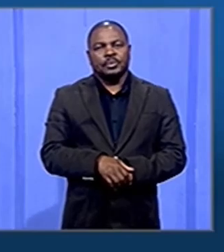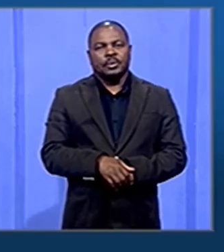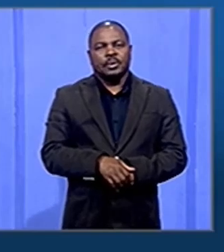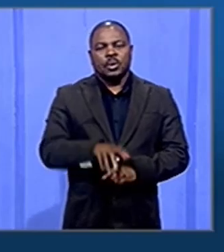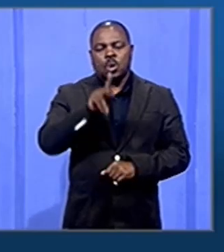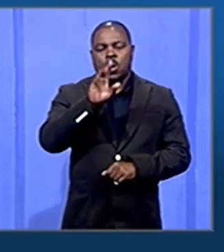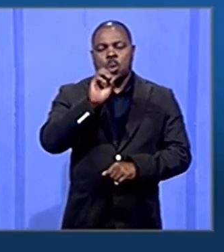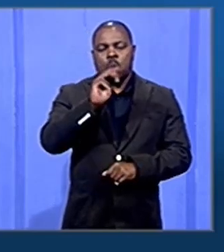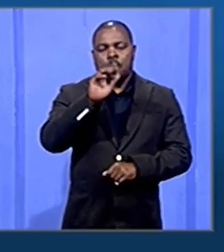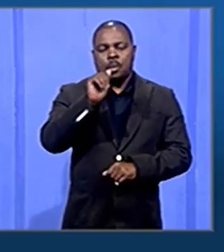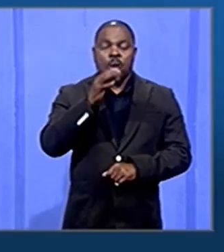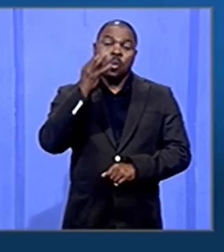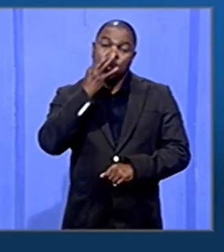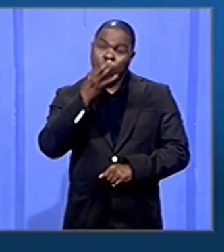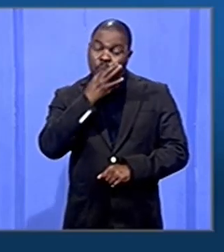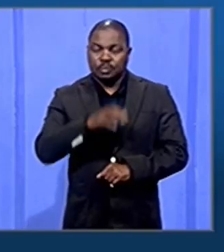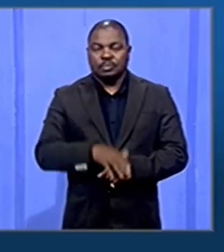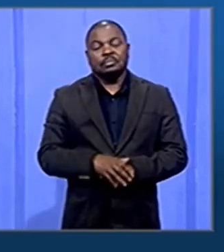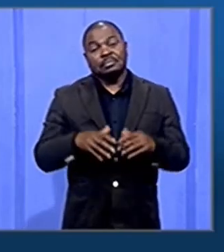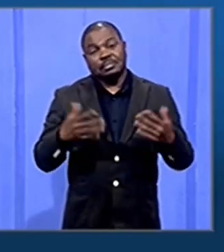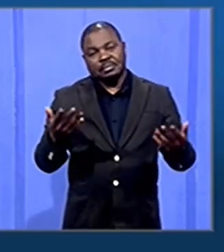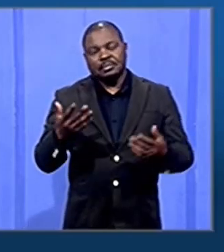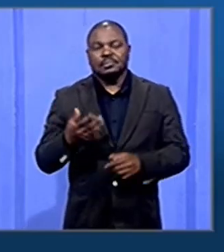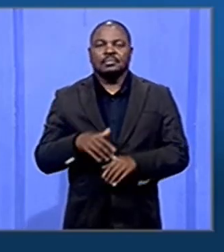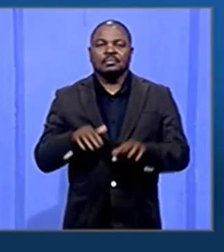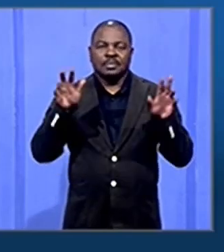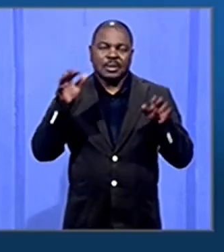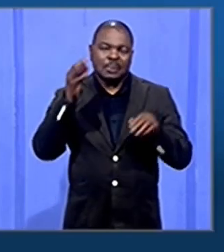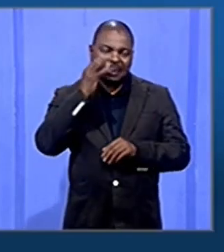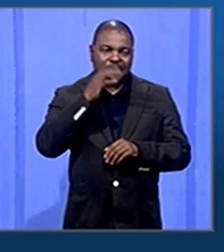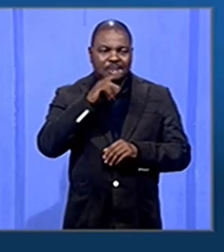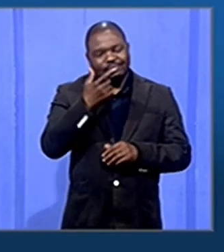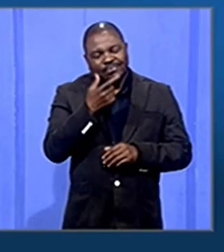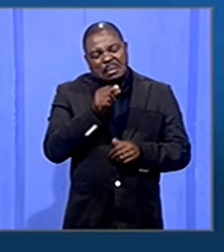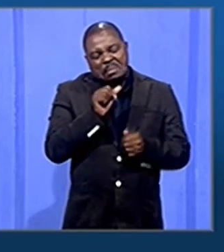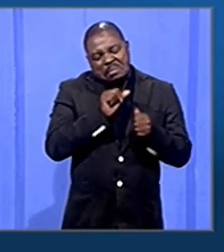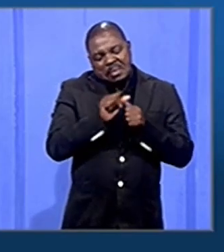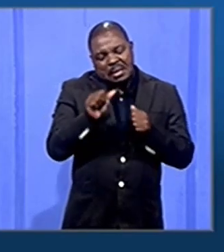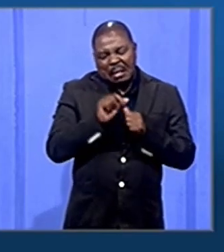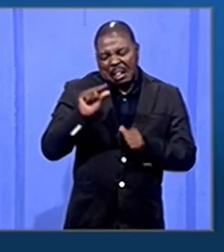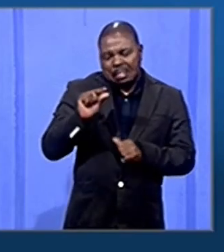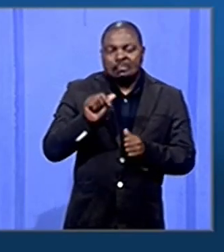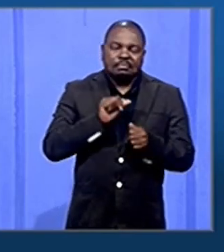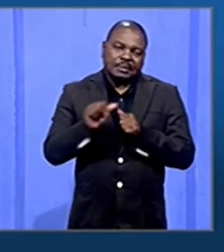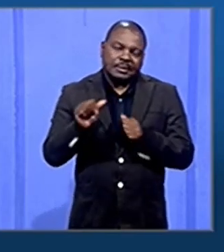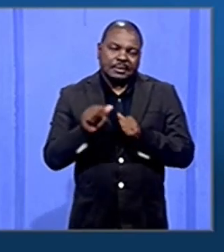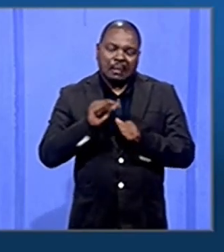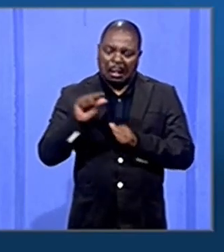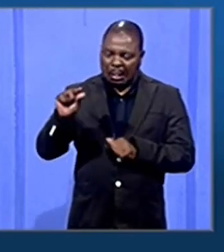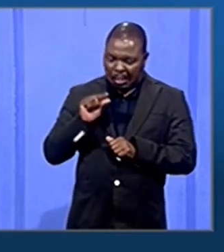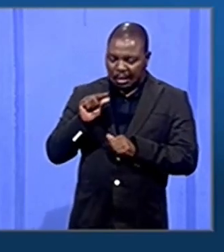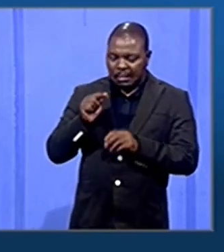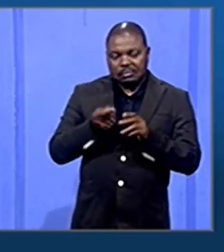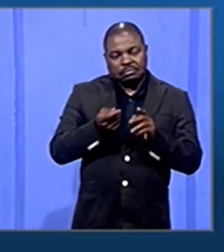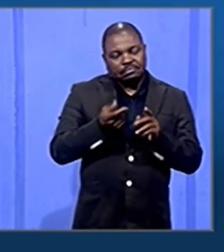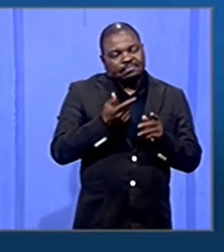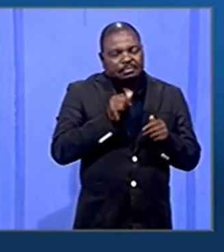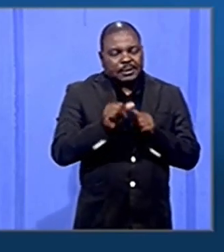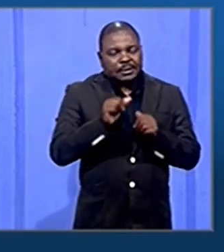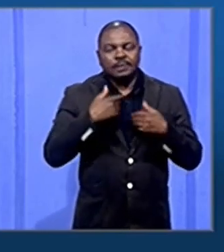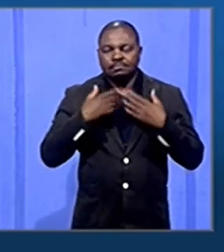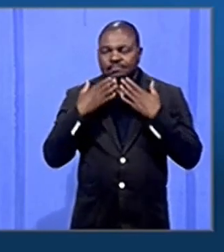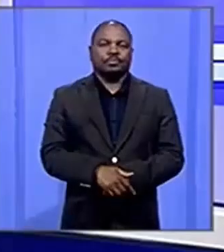Ramasela Koma yena a re polelo e re tšie ga e swane le morogo bonnyane bjo re a boleboga.